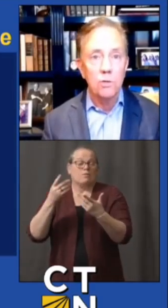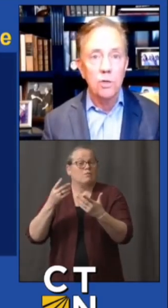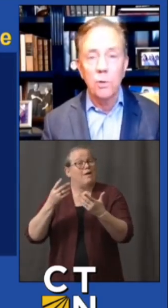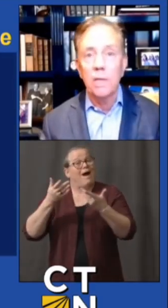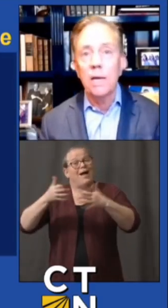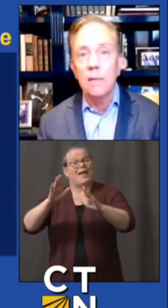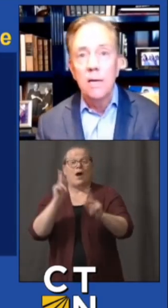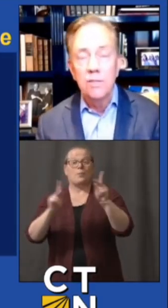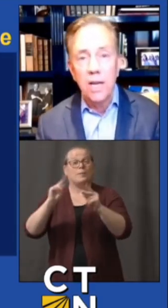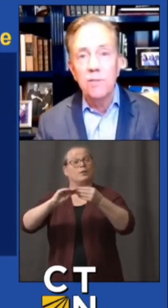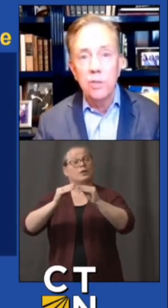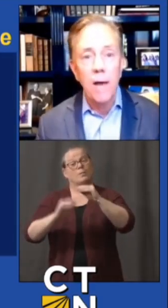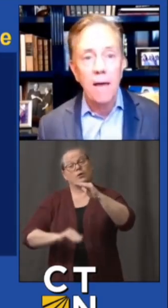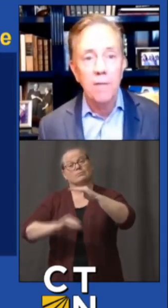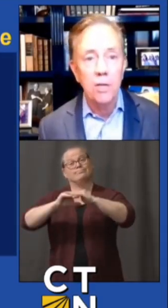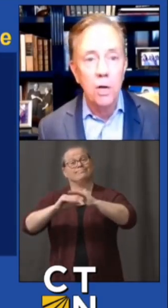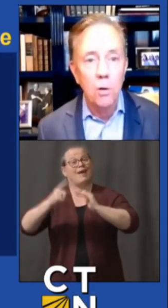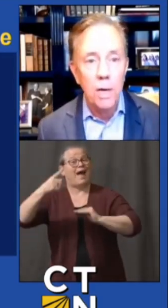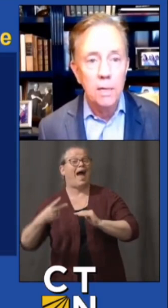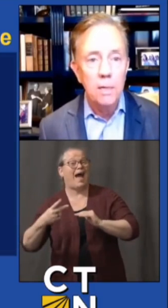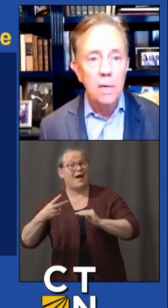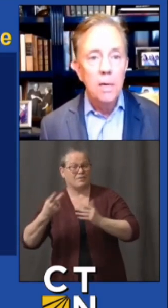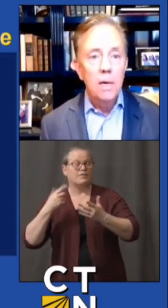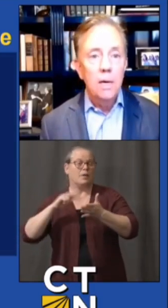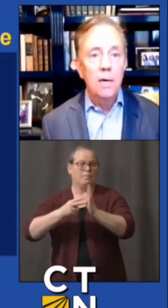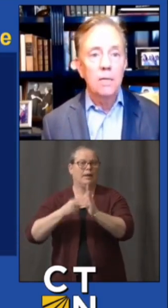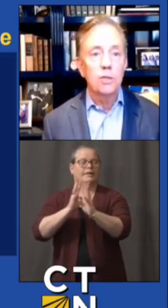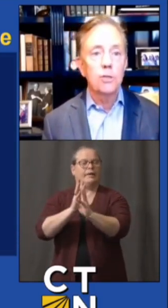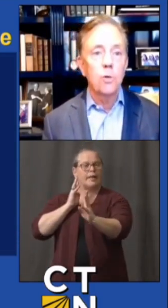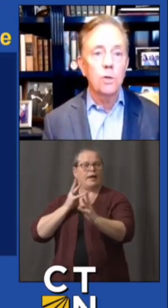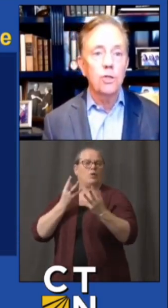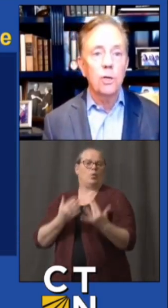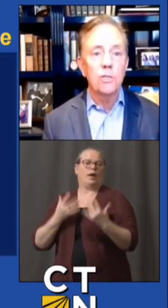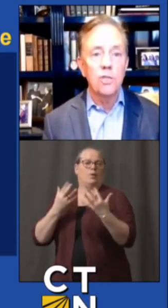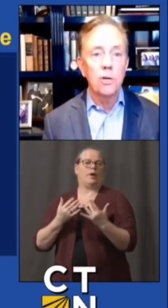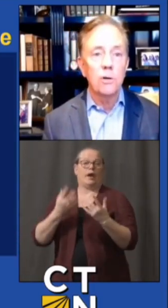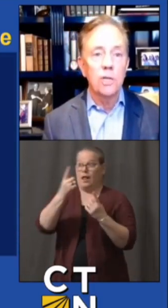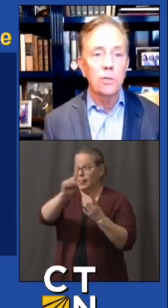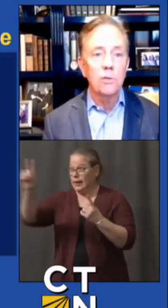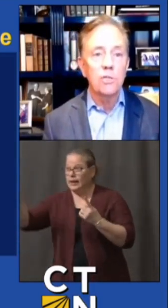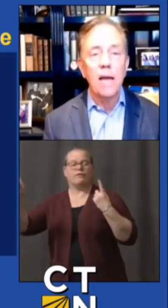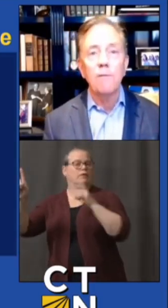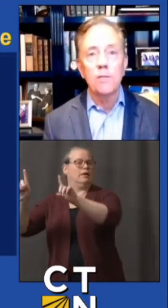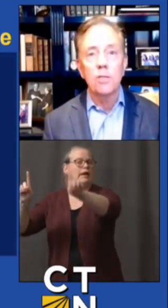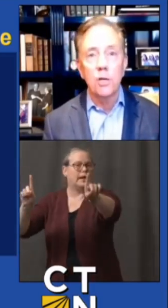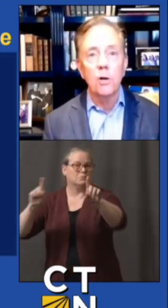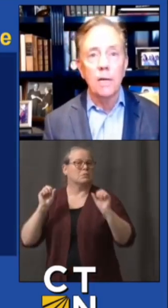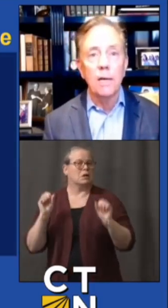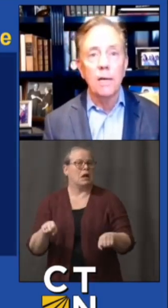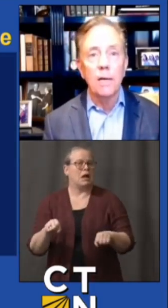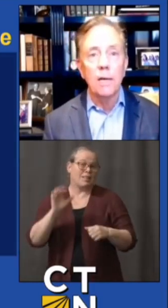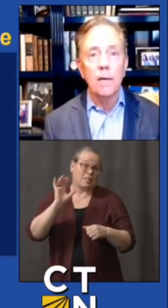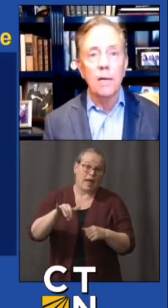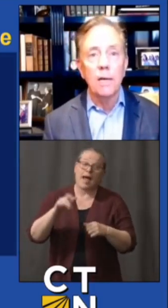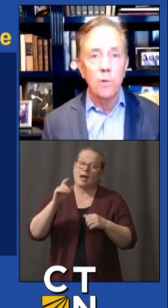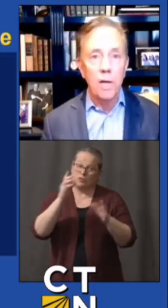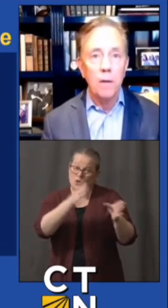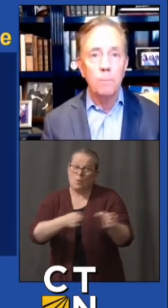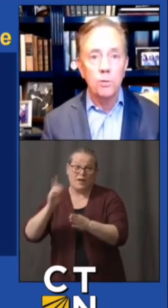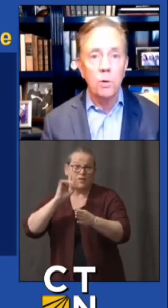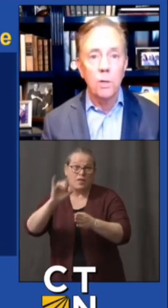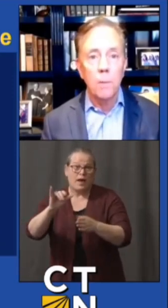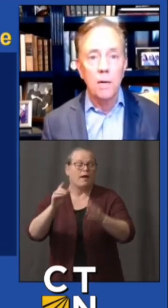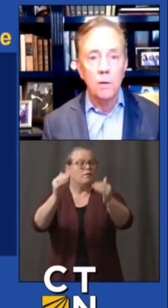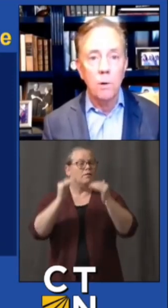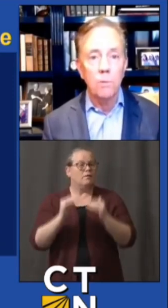stores are doing that. Saves you having to go in. Stores should consider additional staff and security as needed so you can help